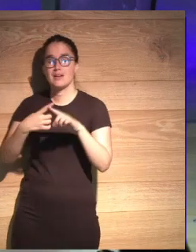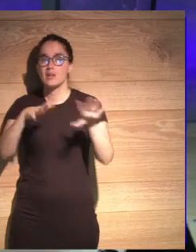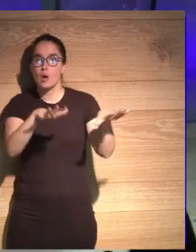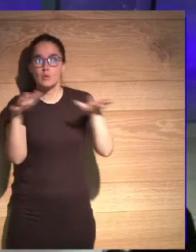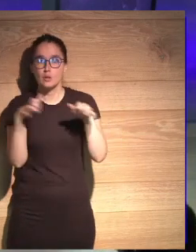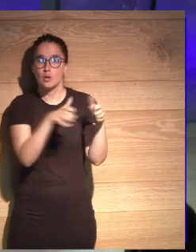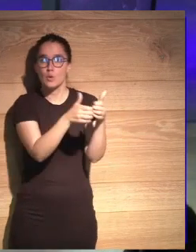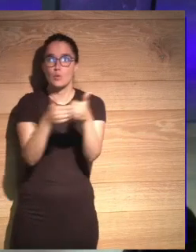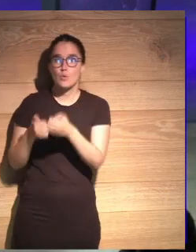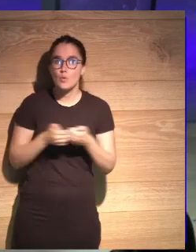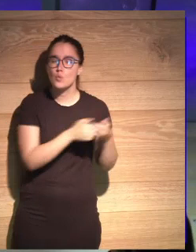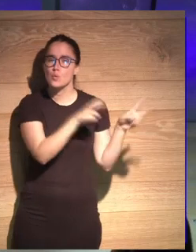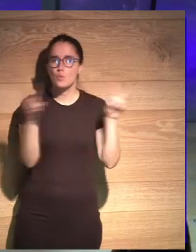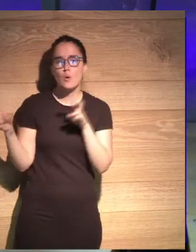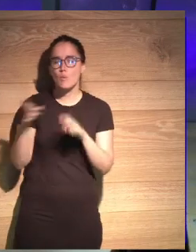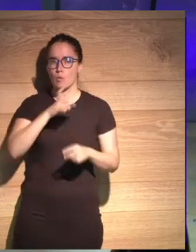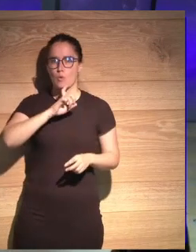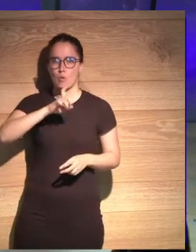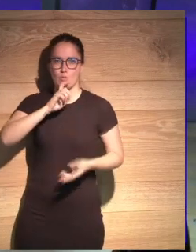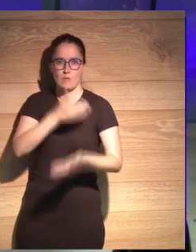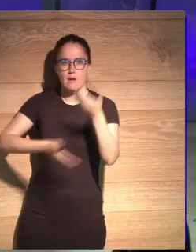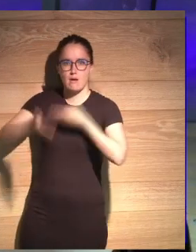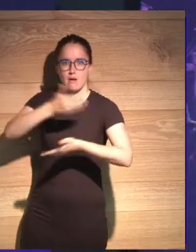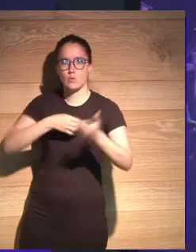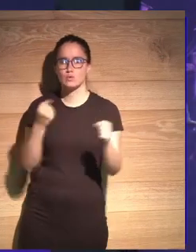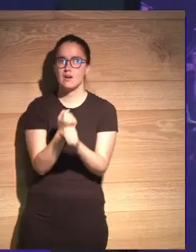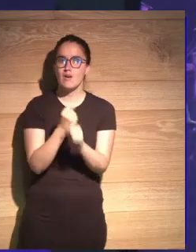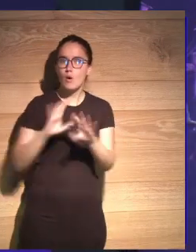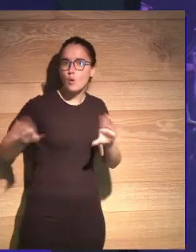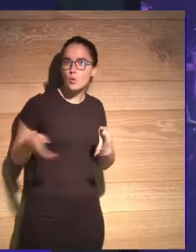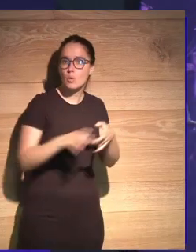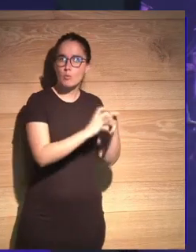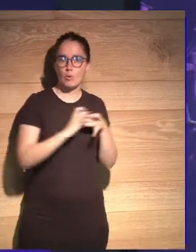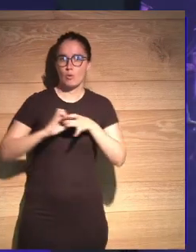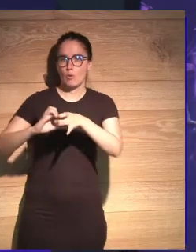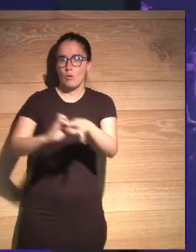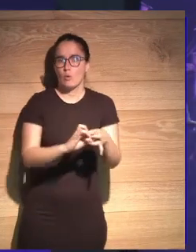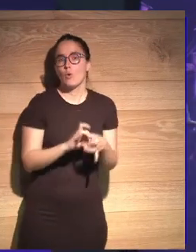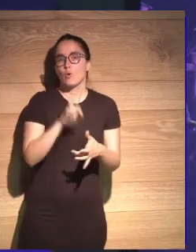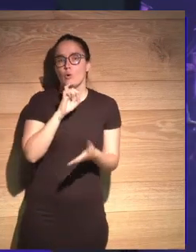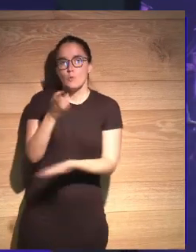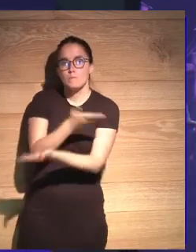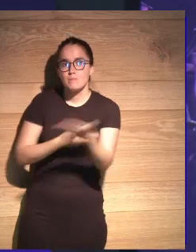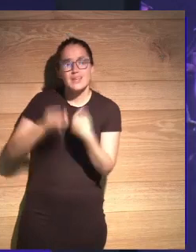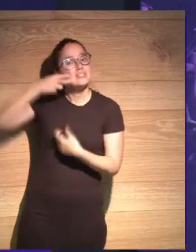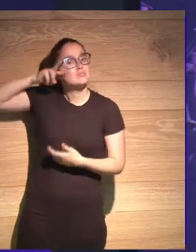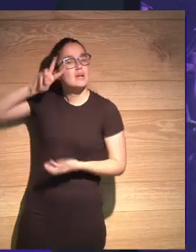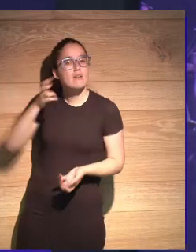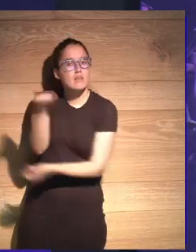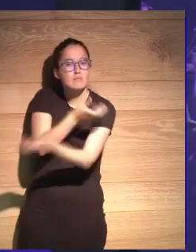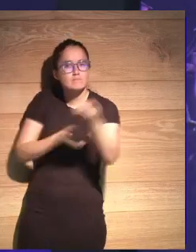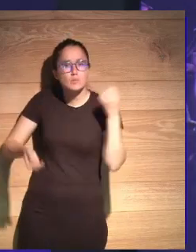children and parents and the way they can cooperate in a video game and do